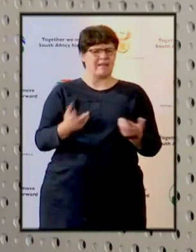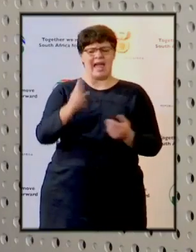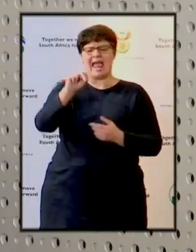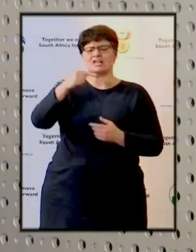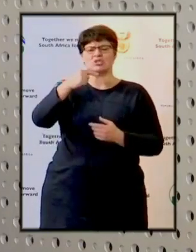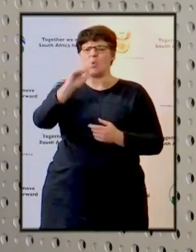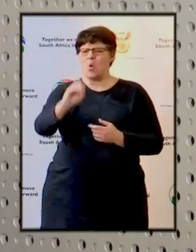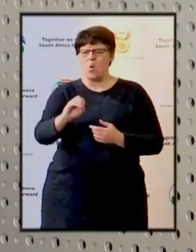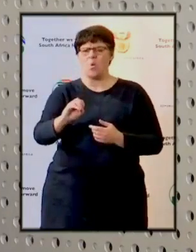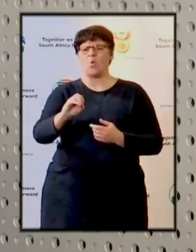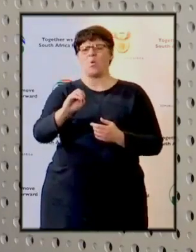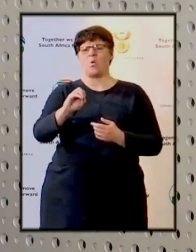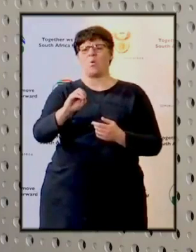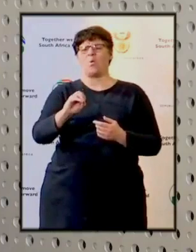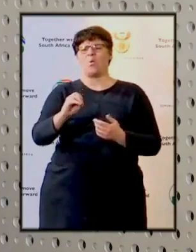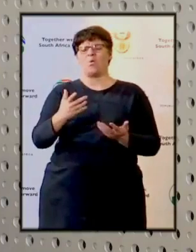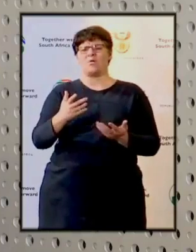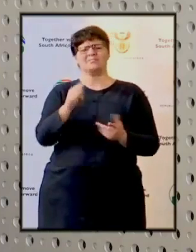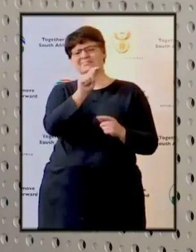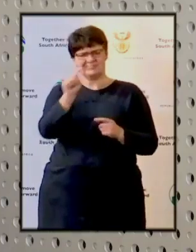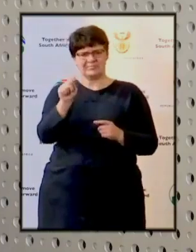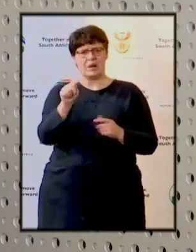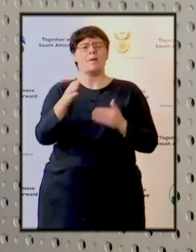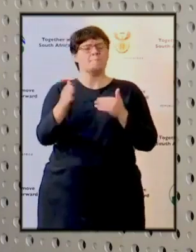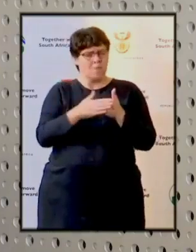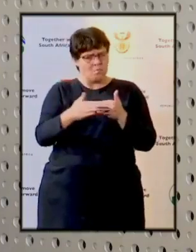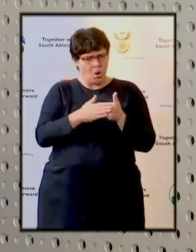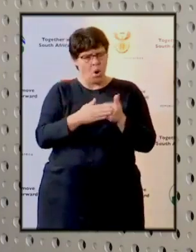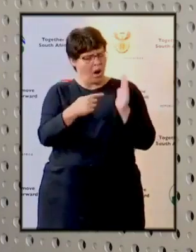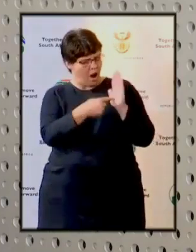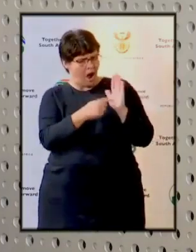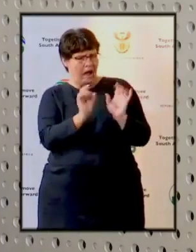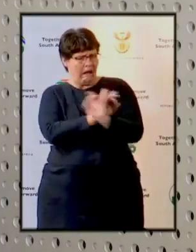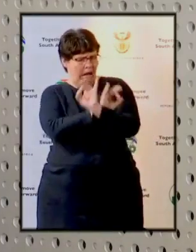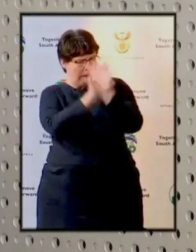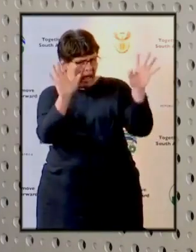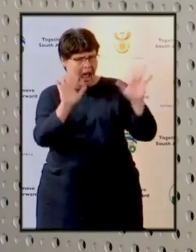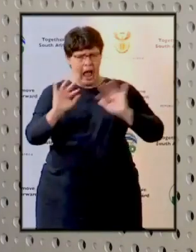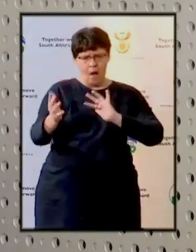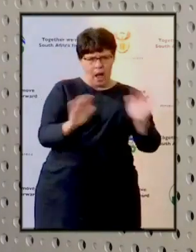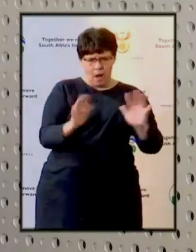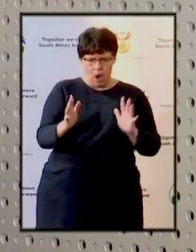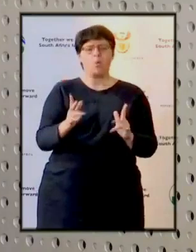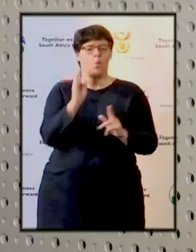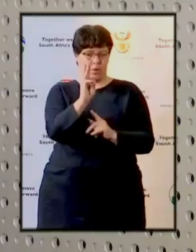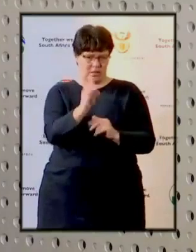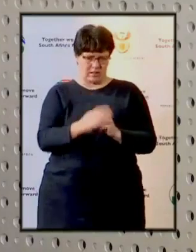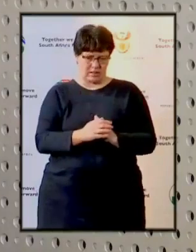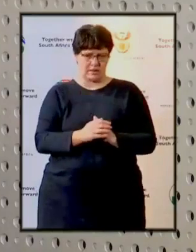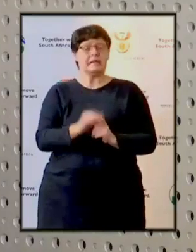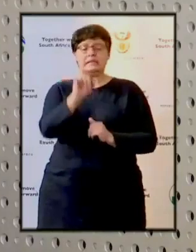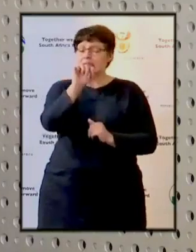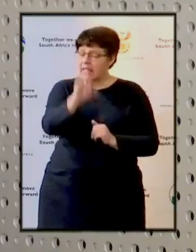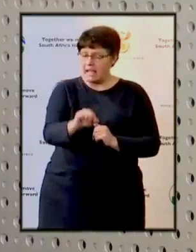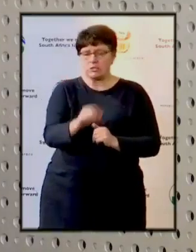NGOs, and I think more and more directions will be issued to clarify this. We're obviously keen to have